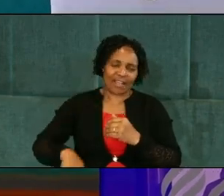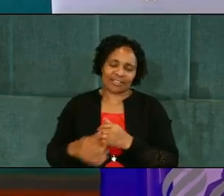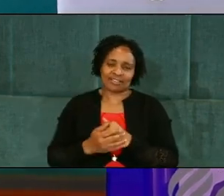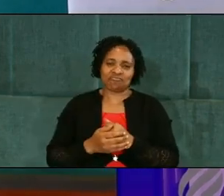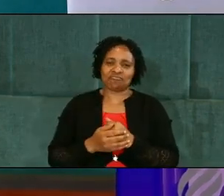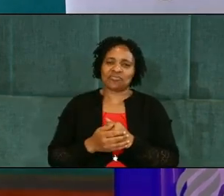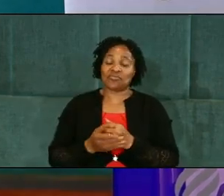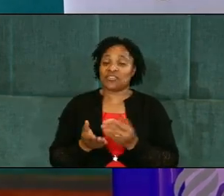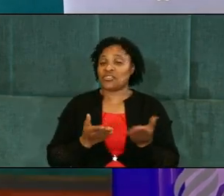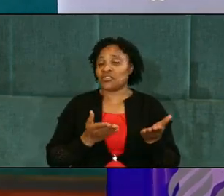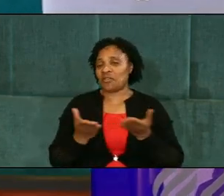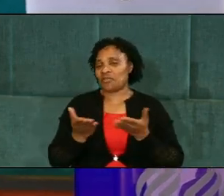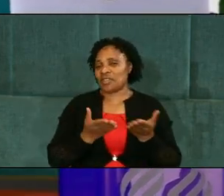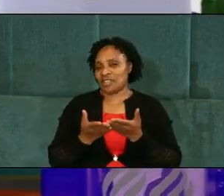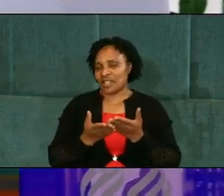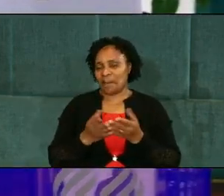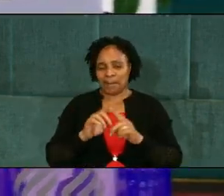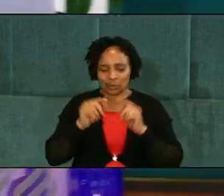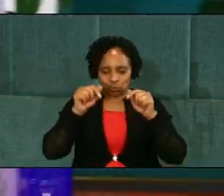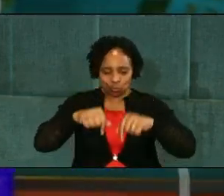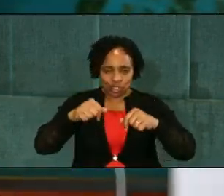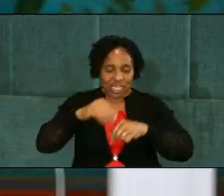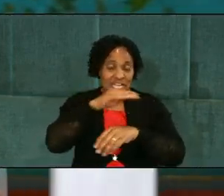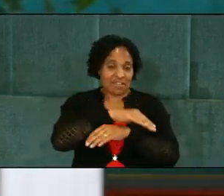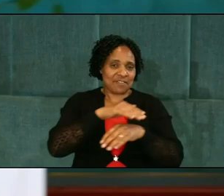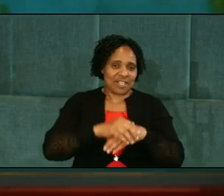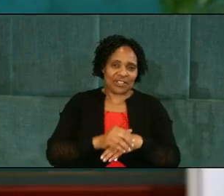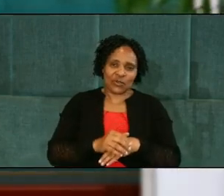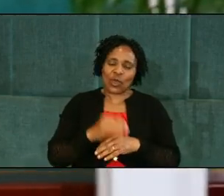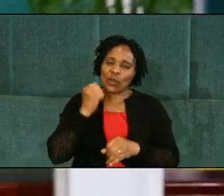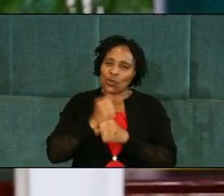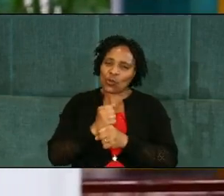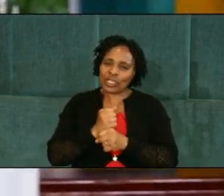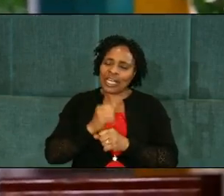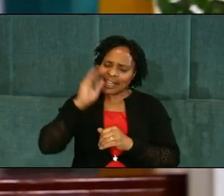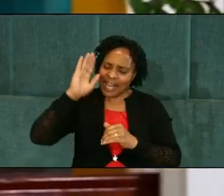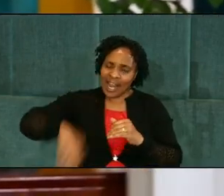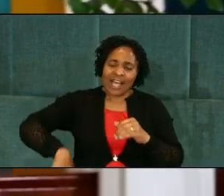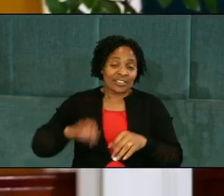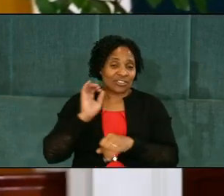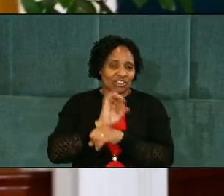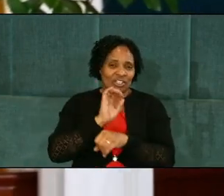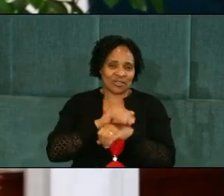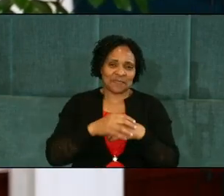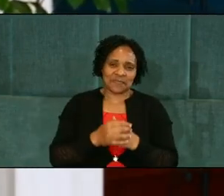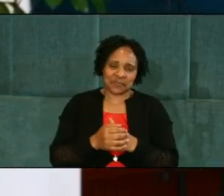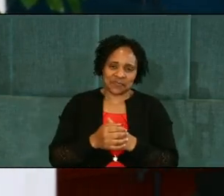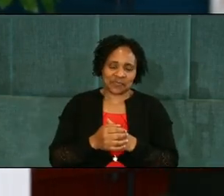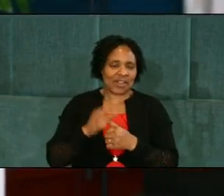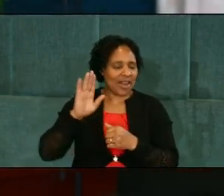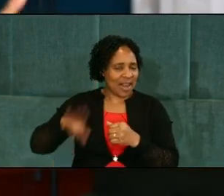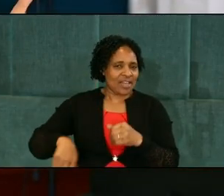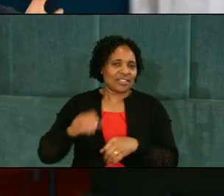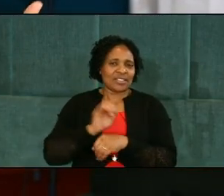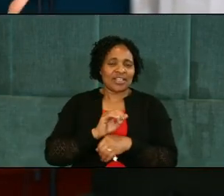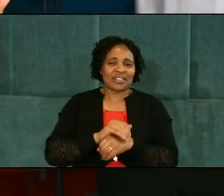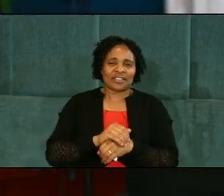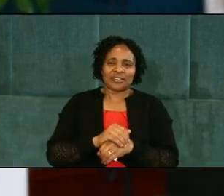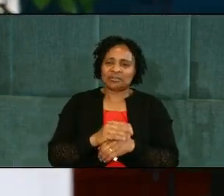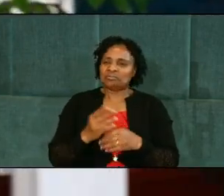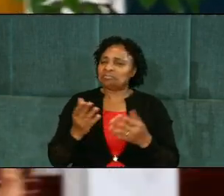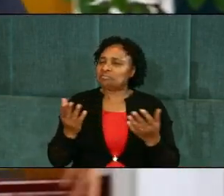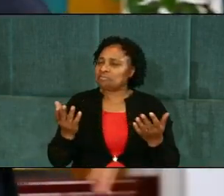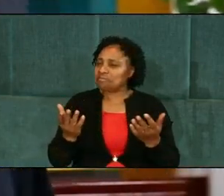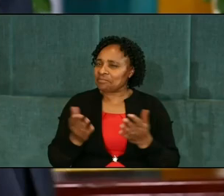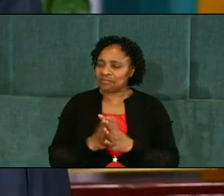sign. For this evening, we're dealing with the last church. The last church. So why don't you bow your